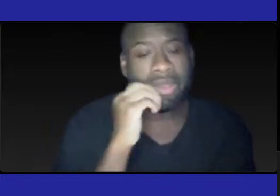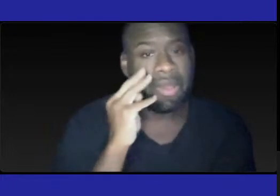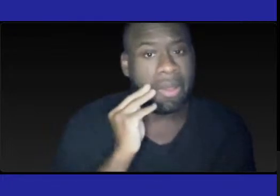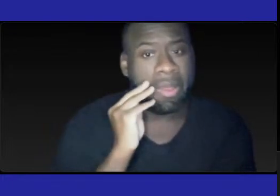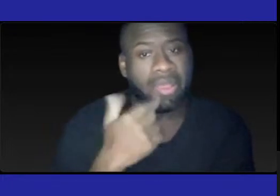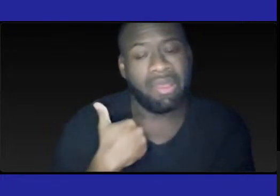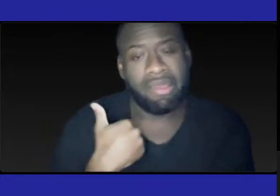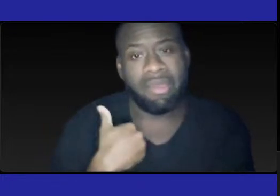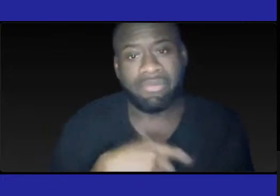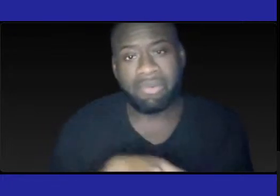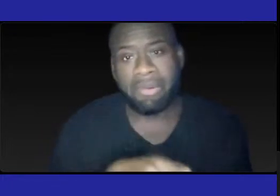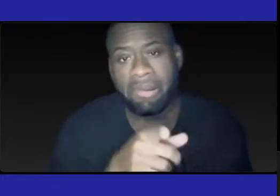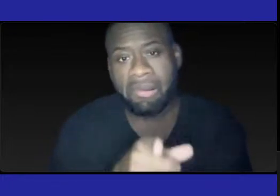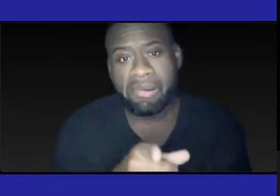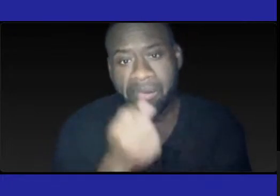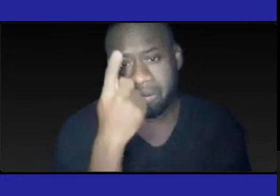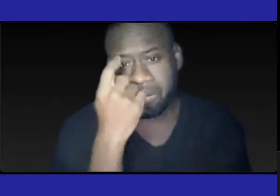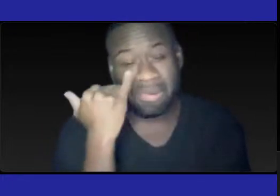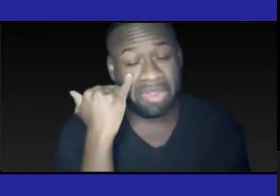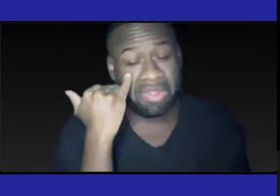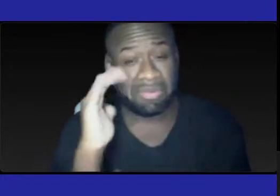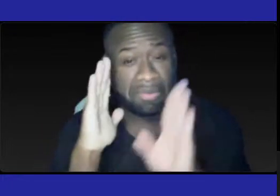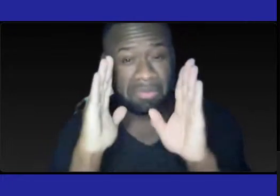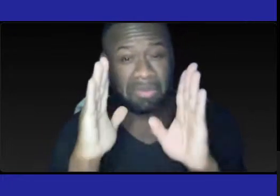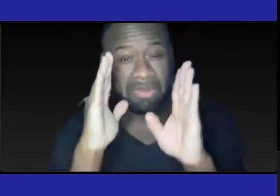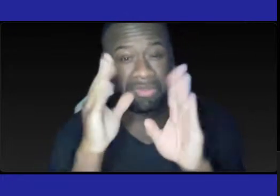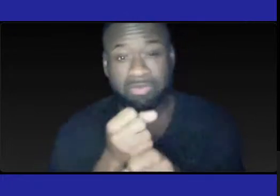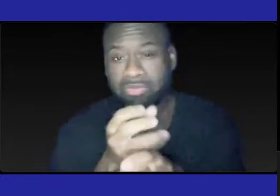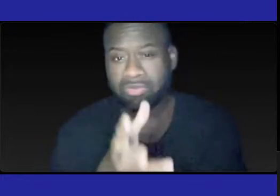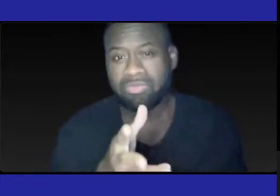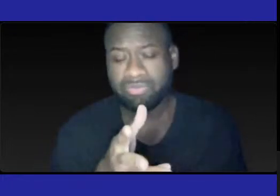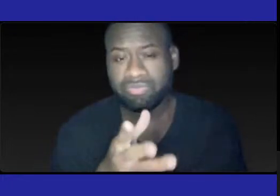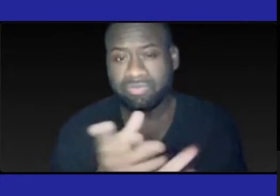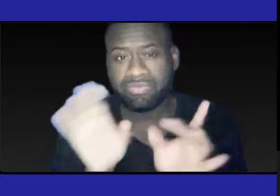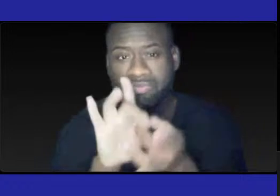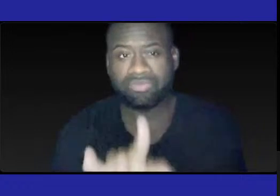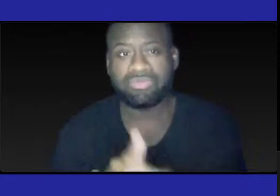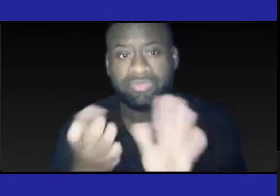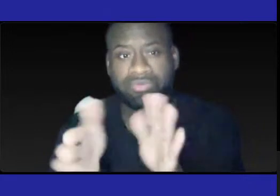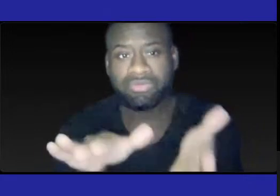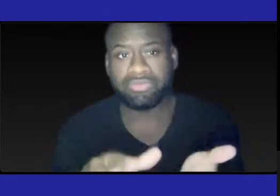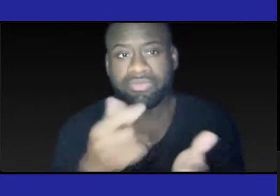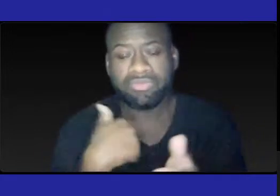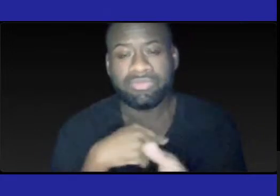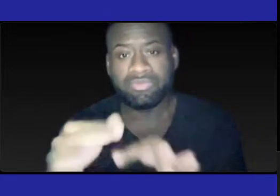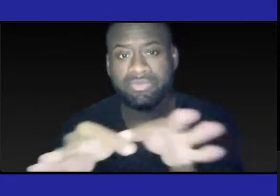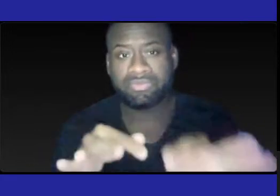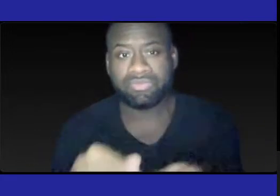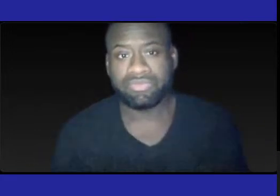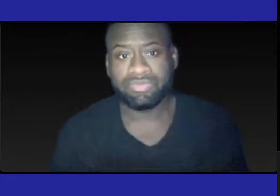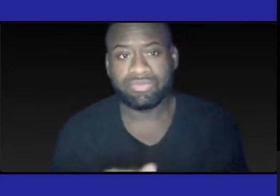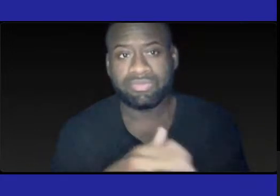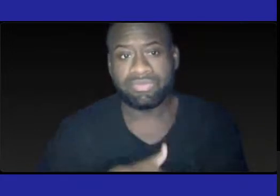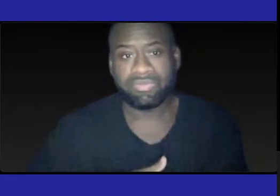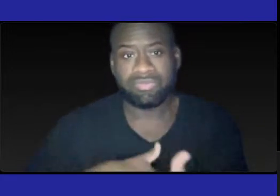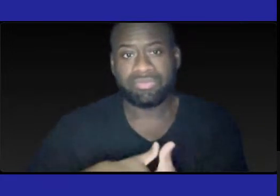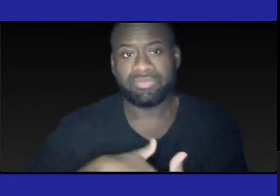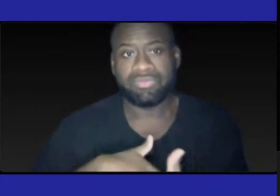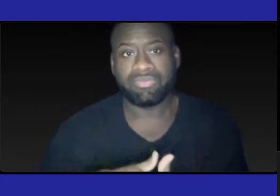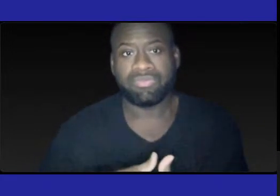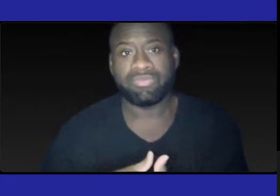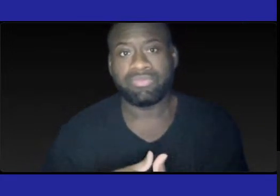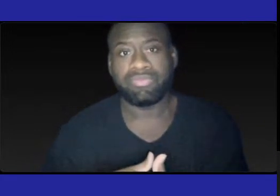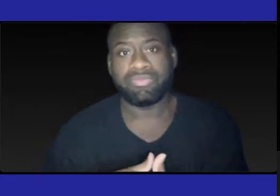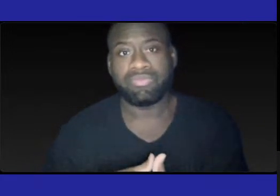When we look at the causes of pregnancy-associated death, and I should give the definition here, a pregnancy-associated death is a death